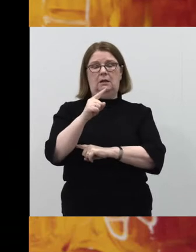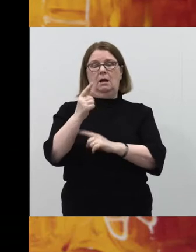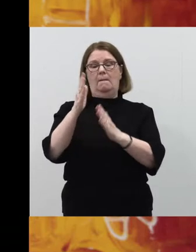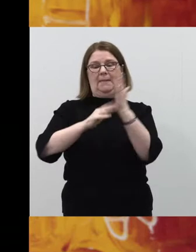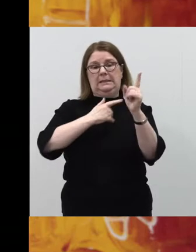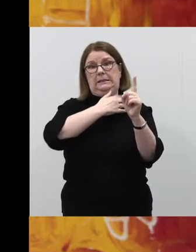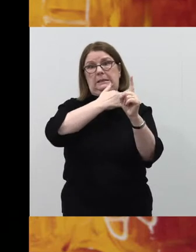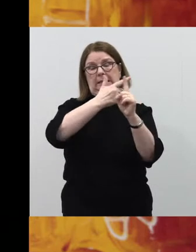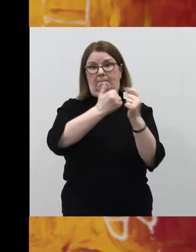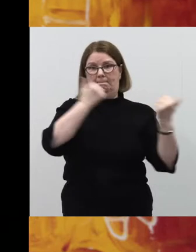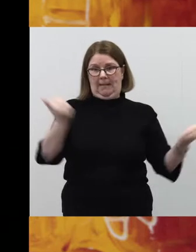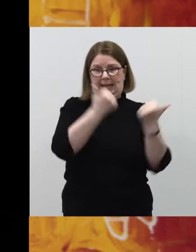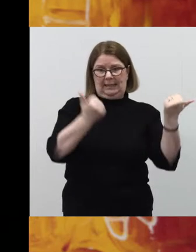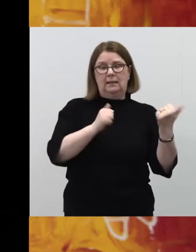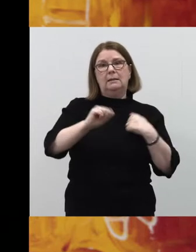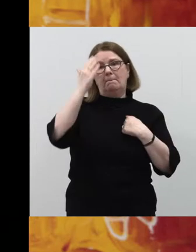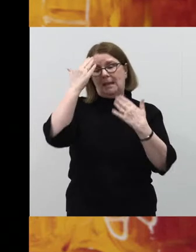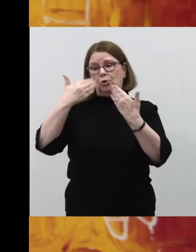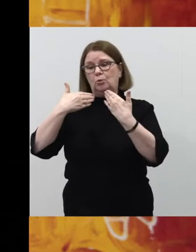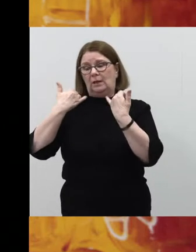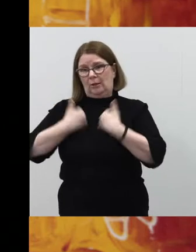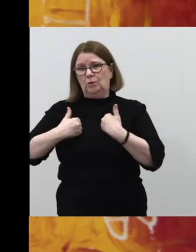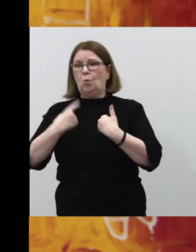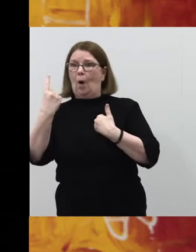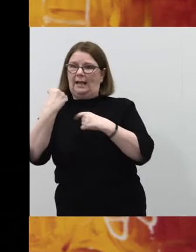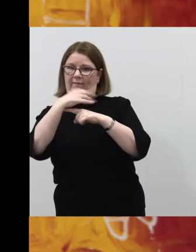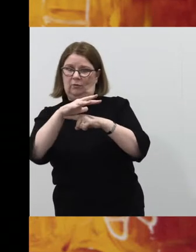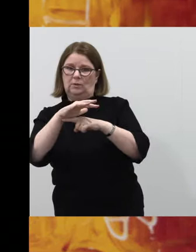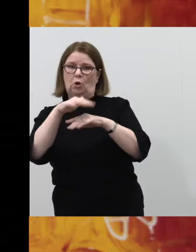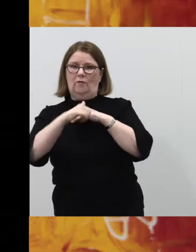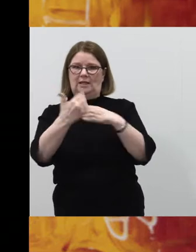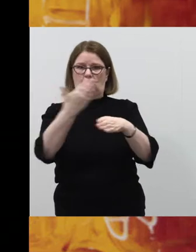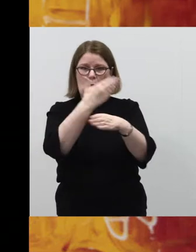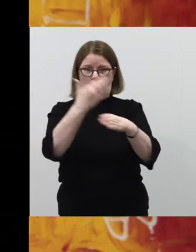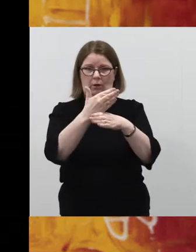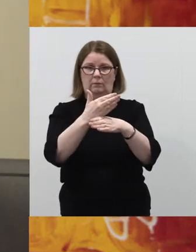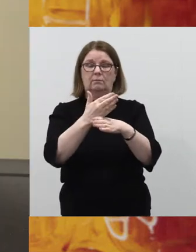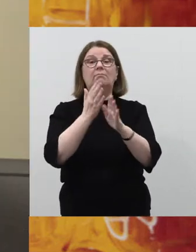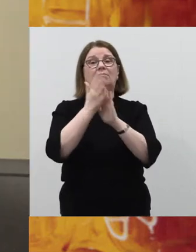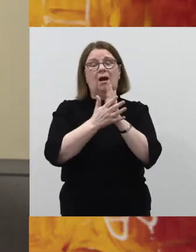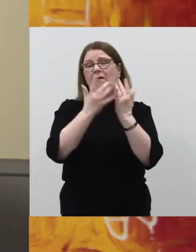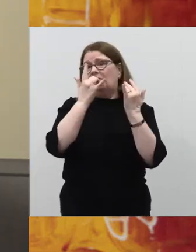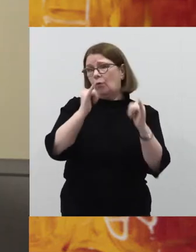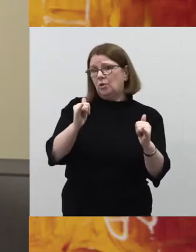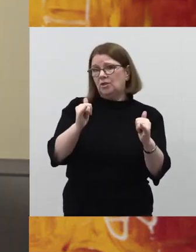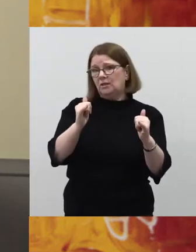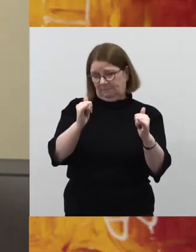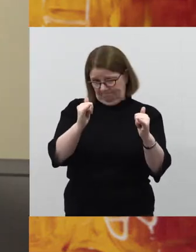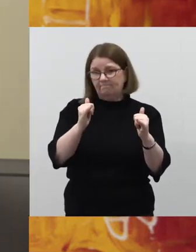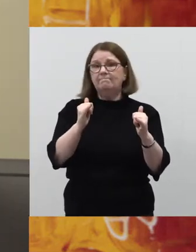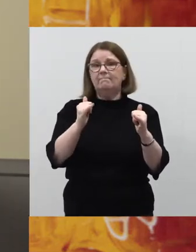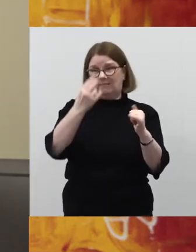continue working. Not surprisingly, she's achieved an extremely high level of productivity. For